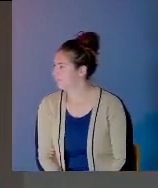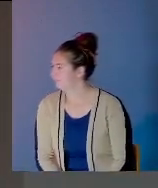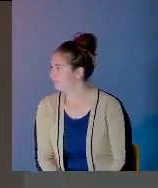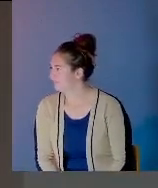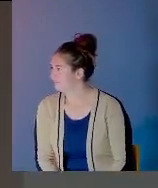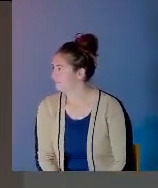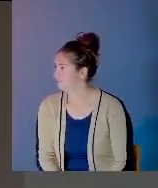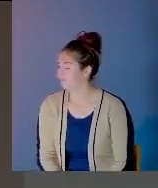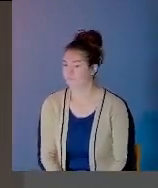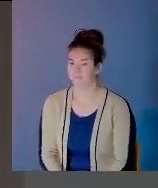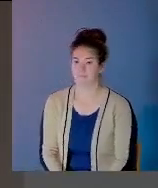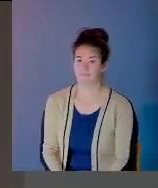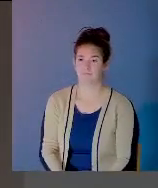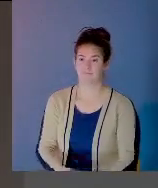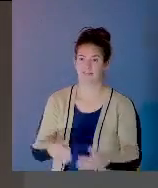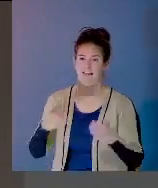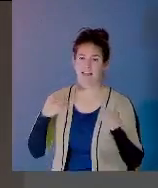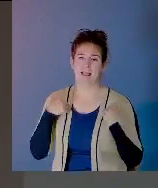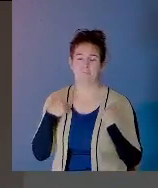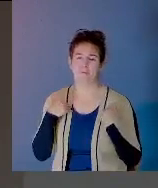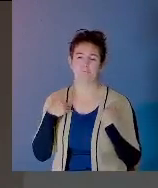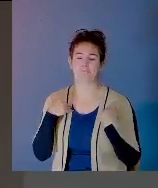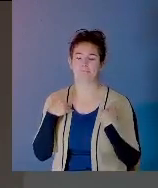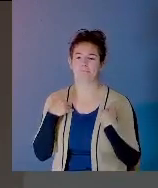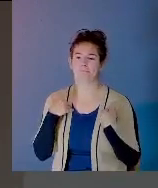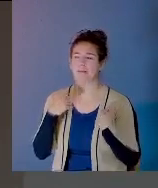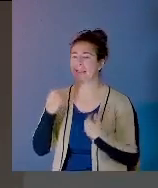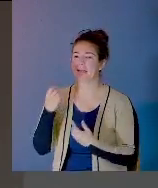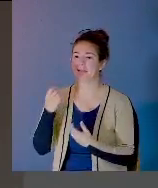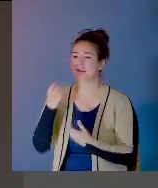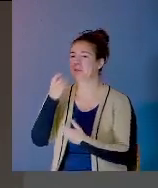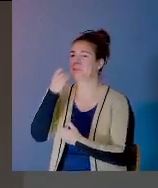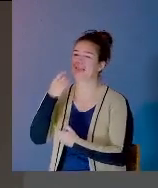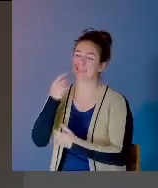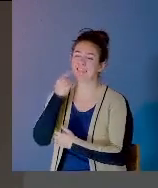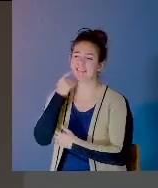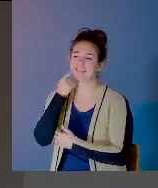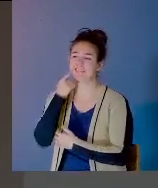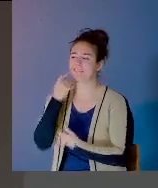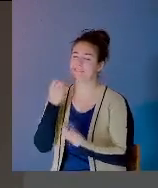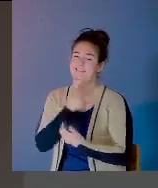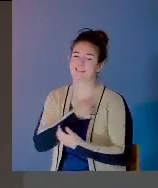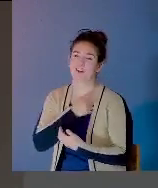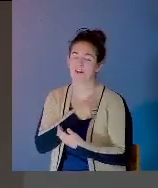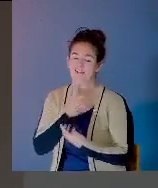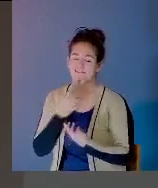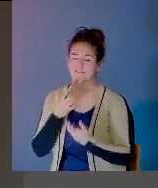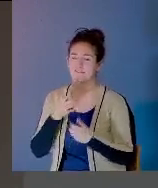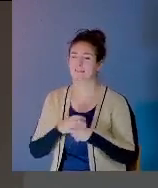I got a Halls in my mouth, so if I make a little noise talking, I'm sorry.